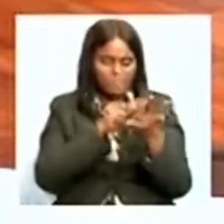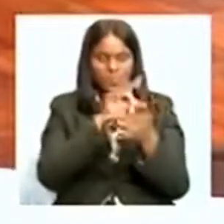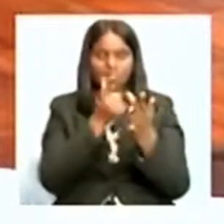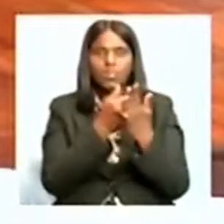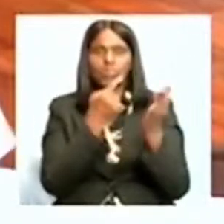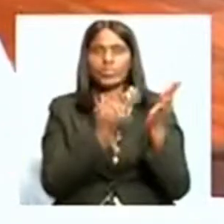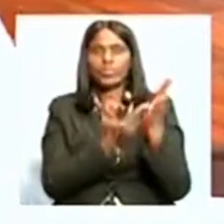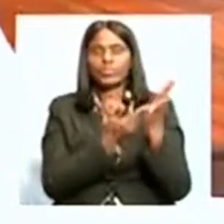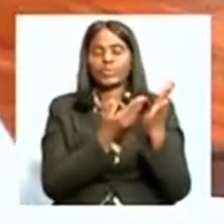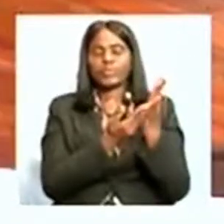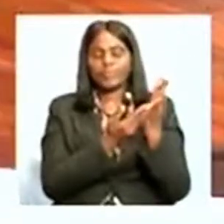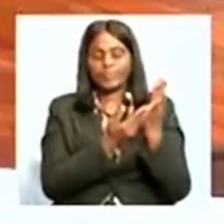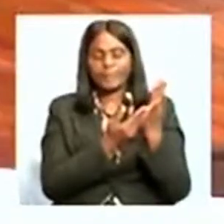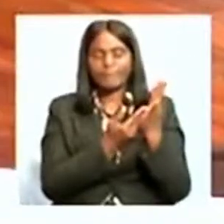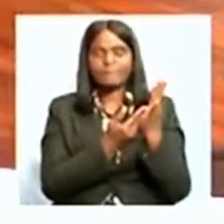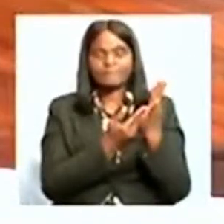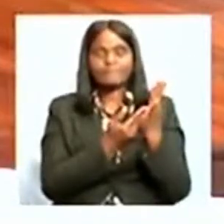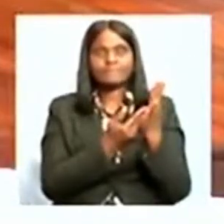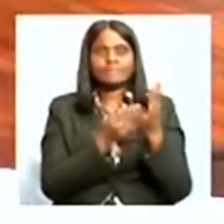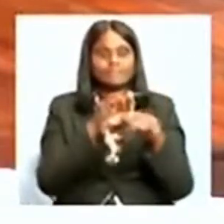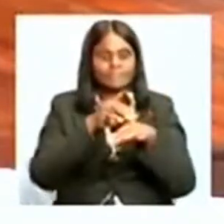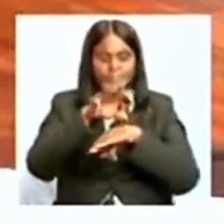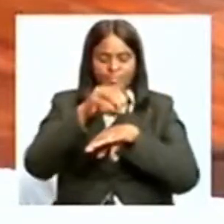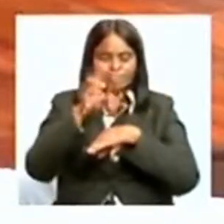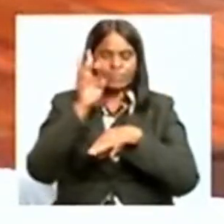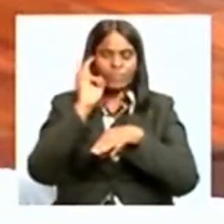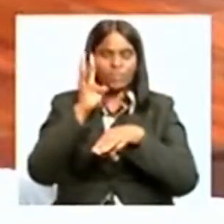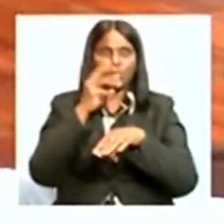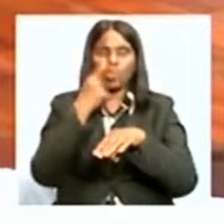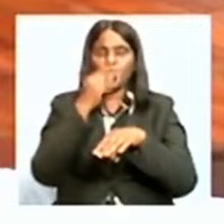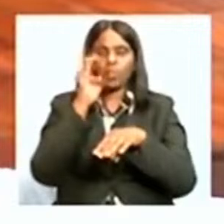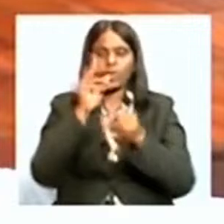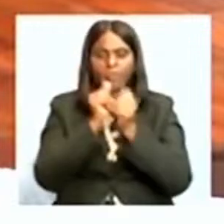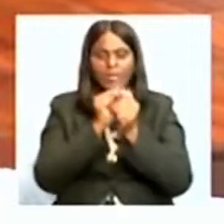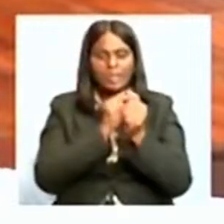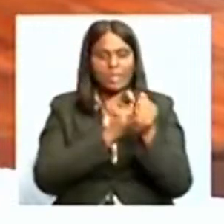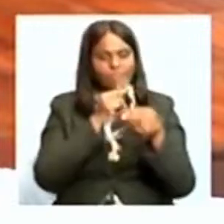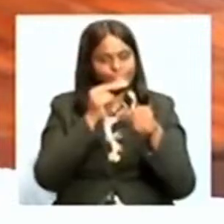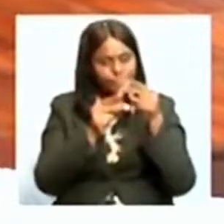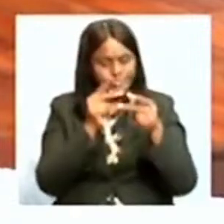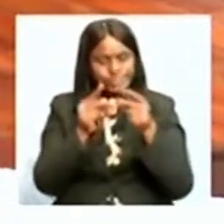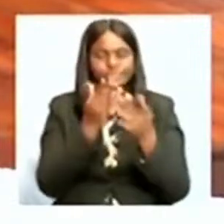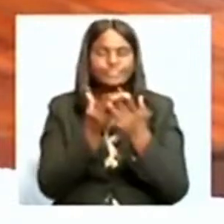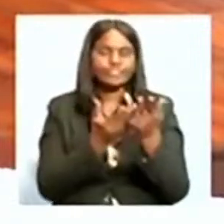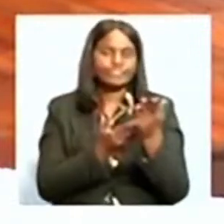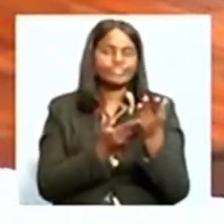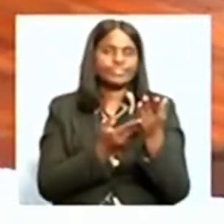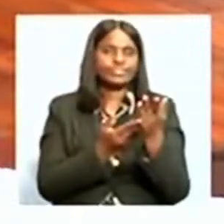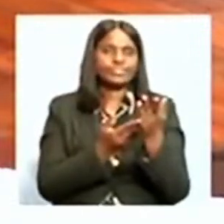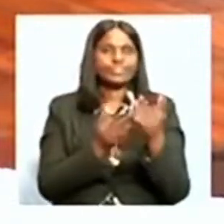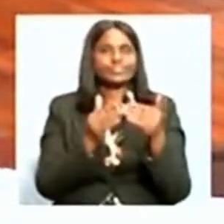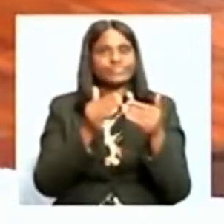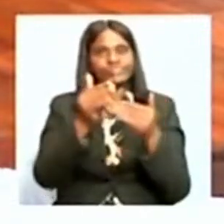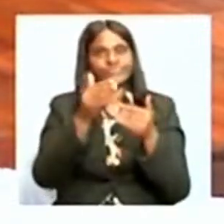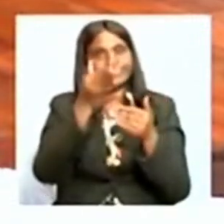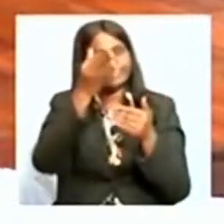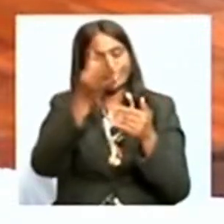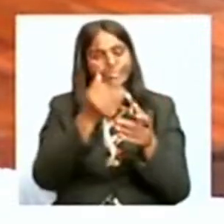this. So they will advise who will be with us throughout this process going forward.